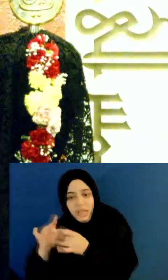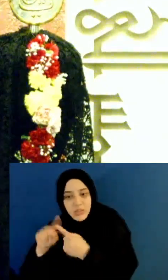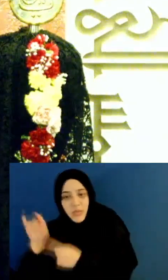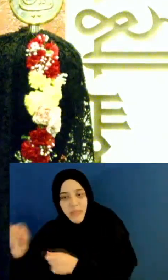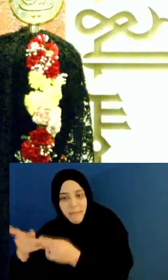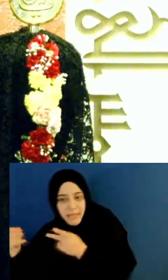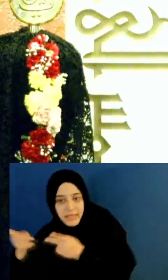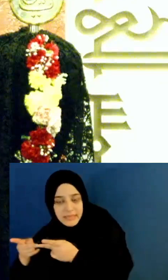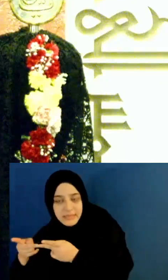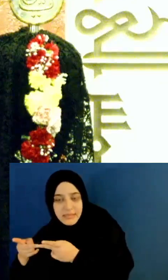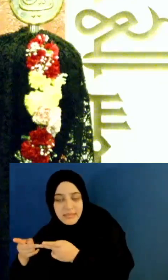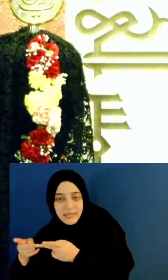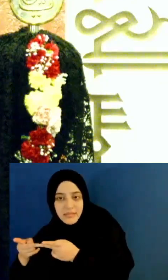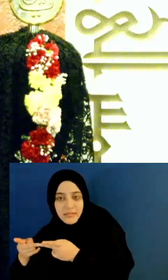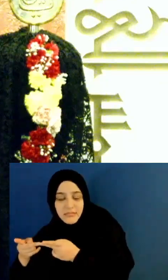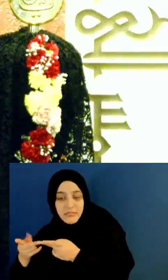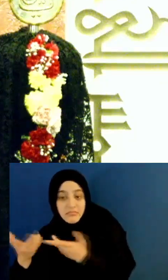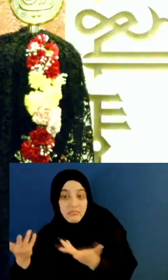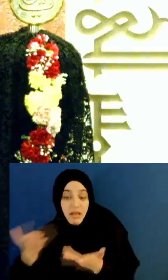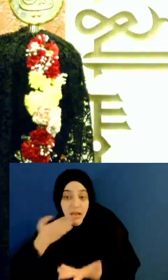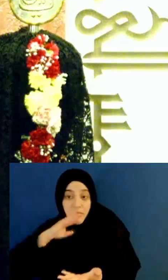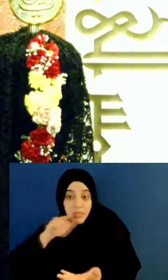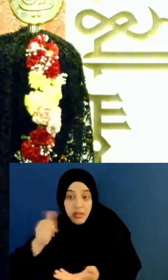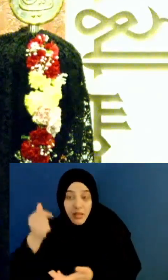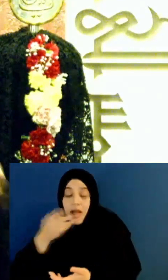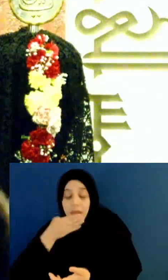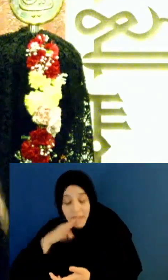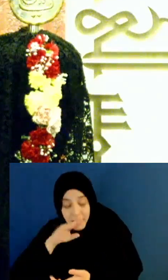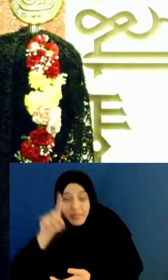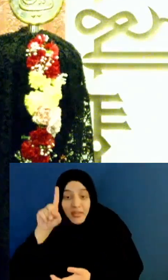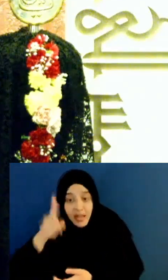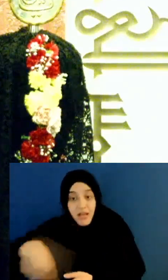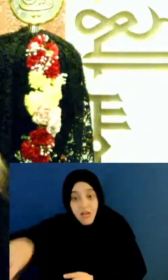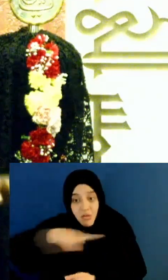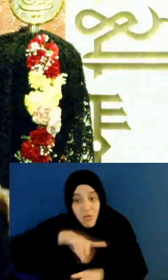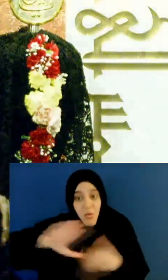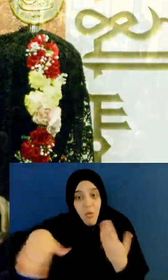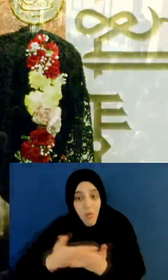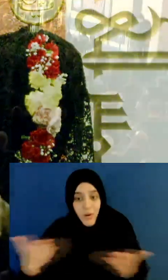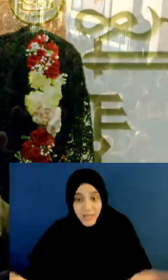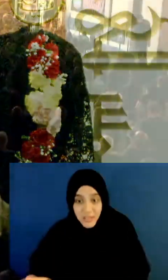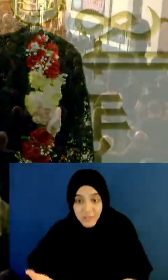Alhamdulillah, most of you here, if not all, live in this city or live in this country.